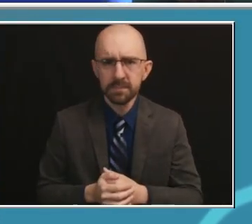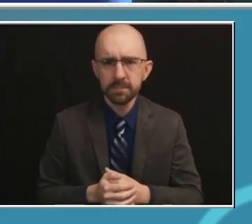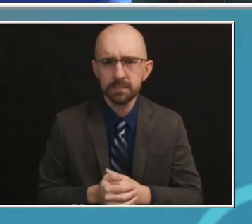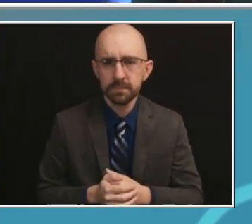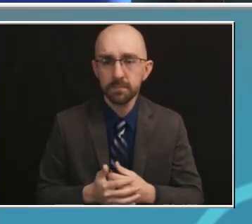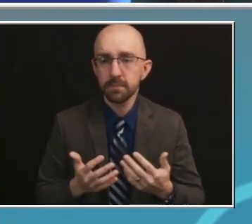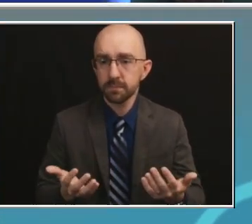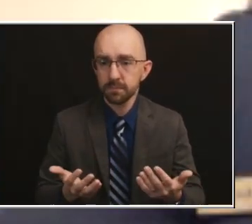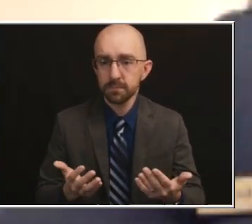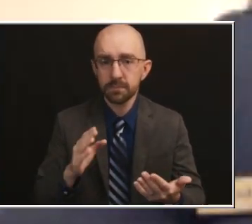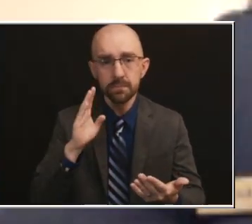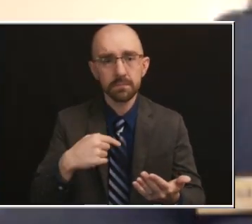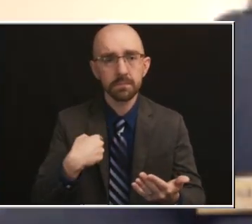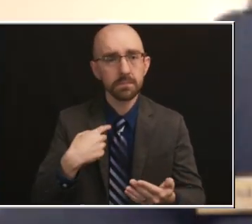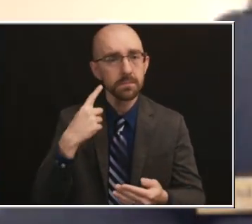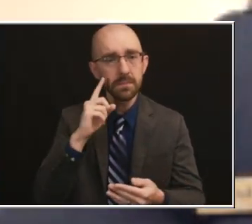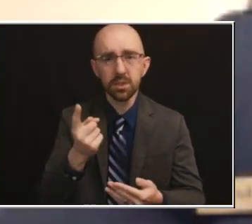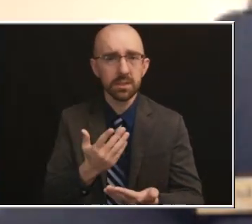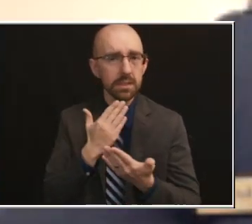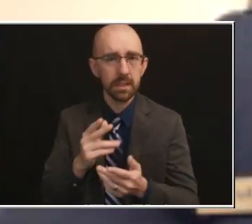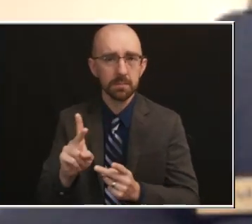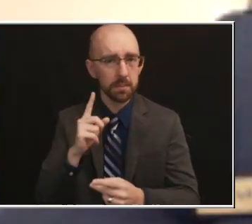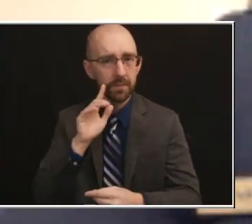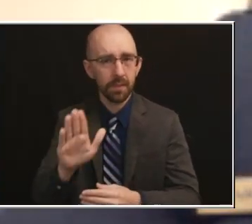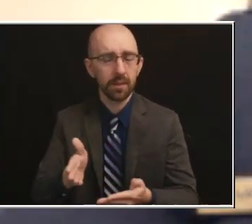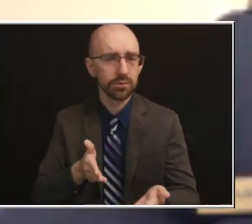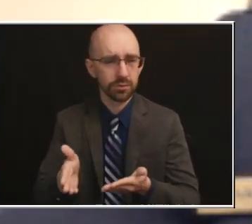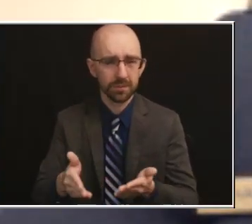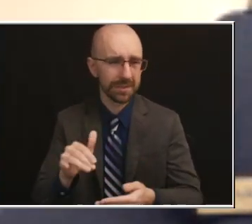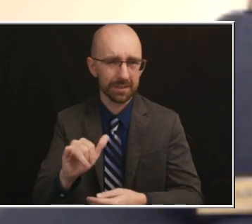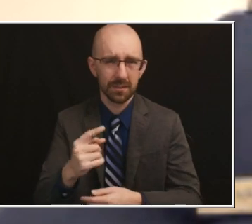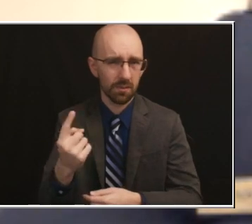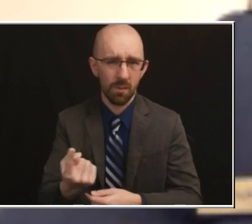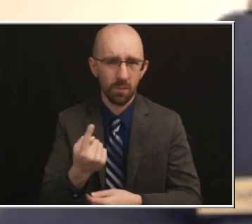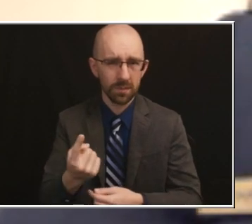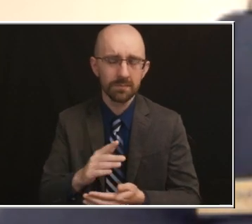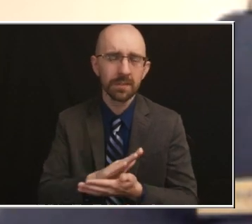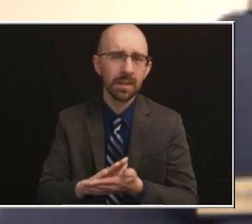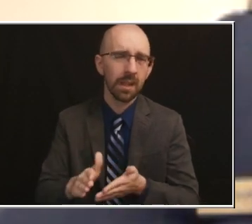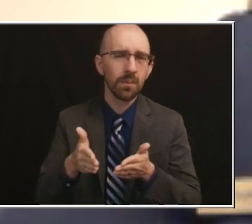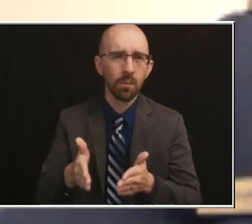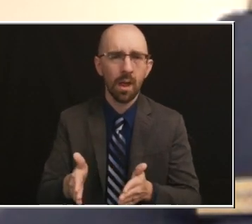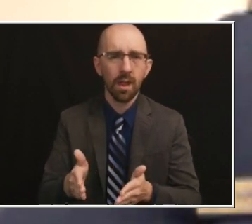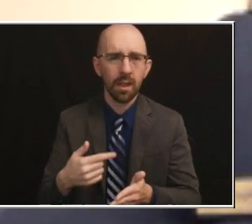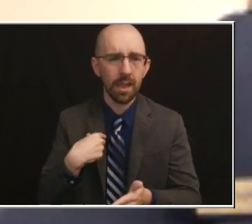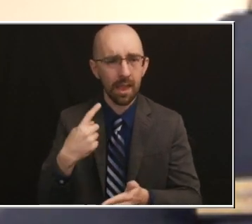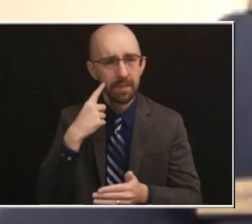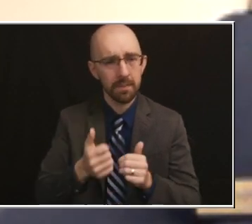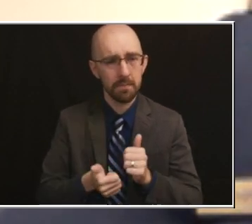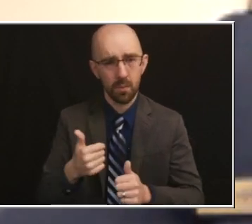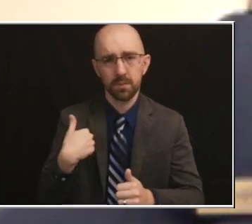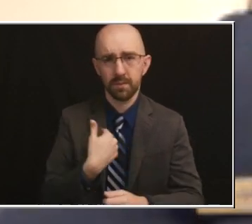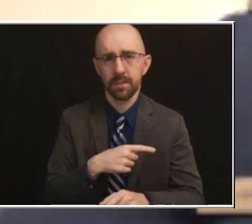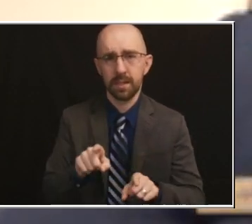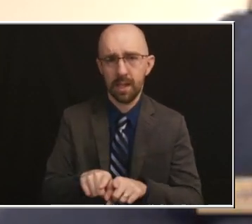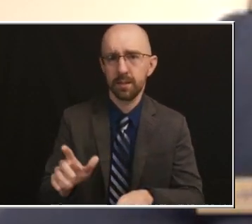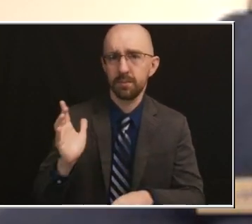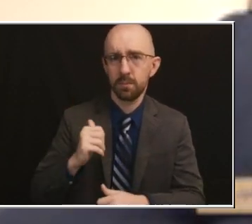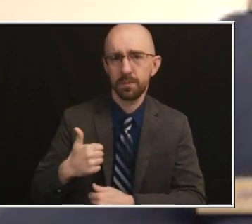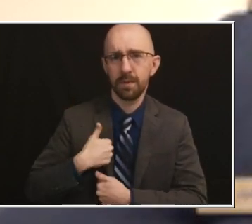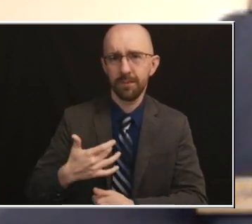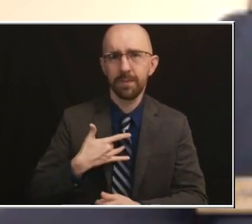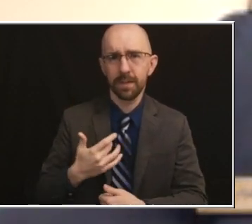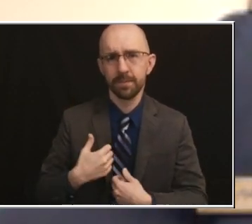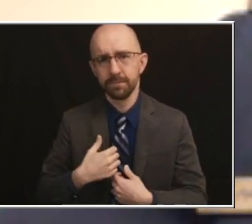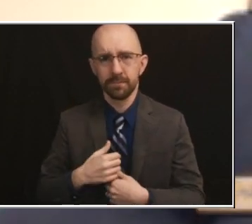Well, I think just thanking people for their service, that's always a nice way. I think most of us as veterans feel a bit